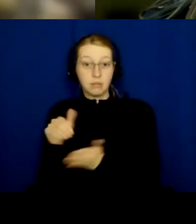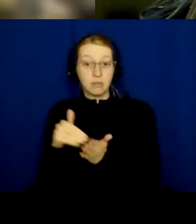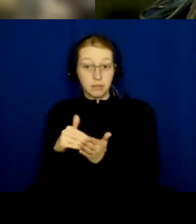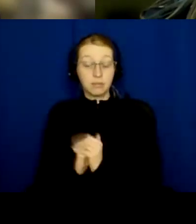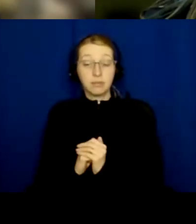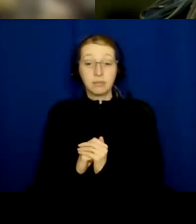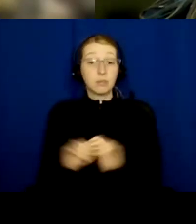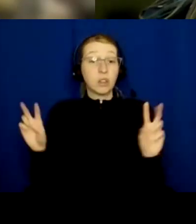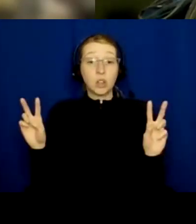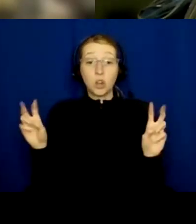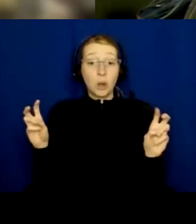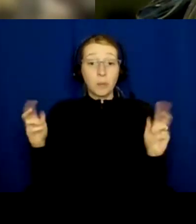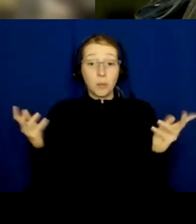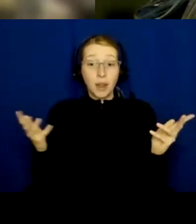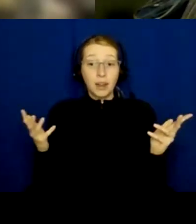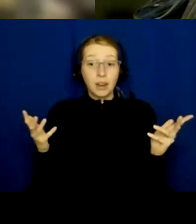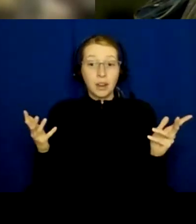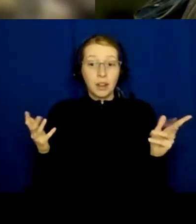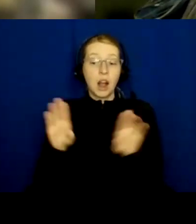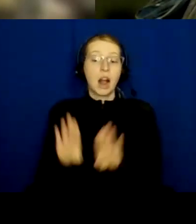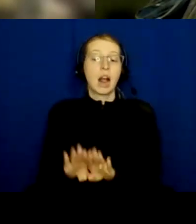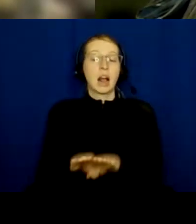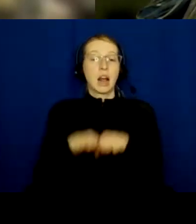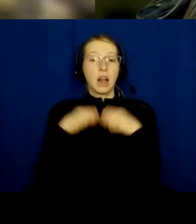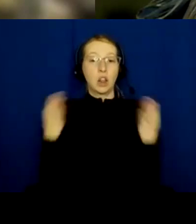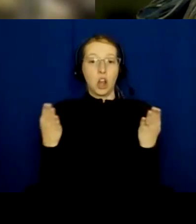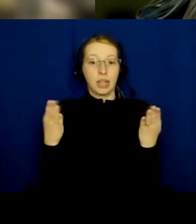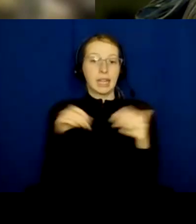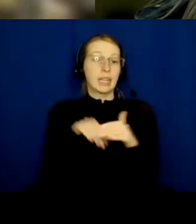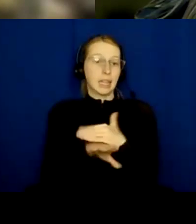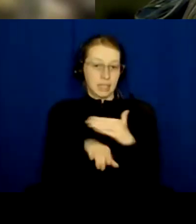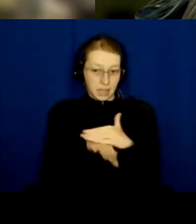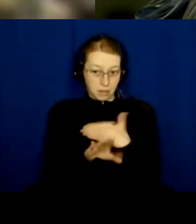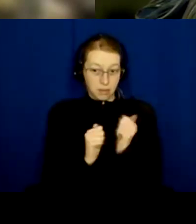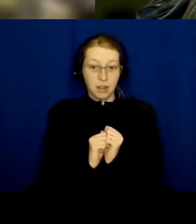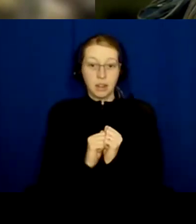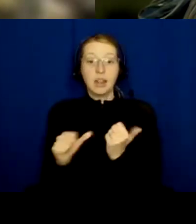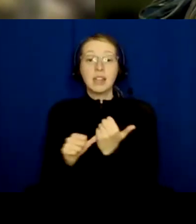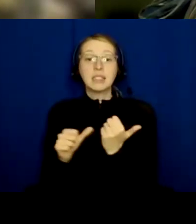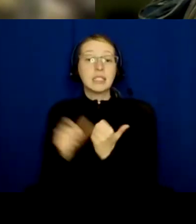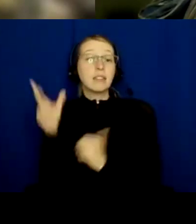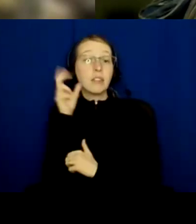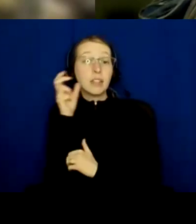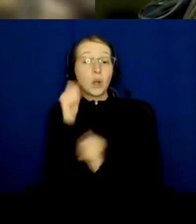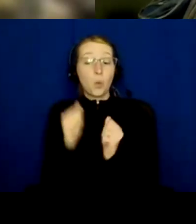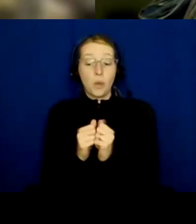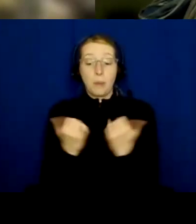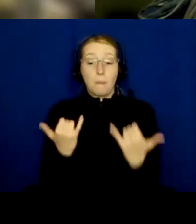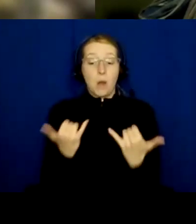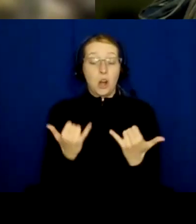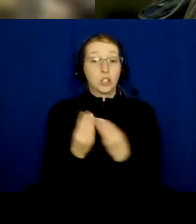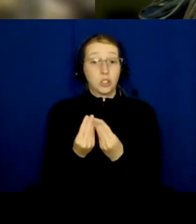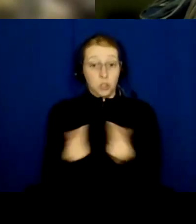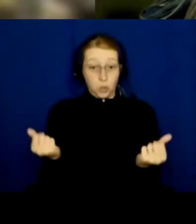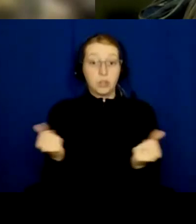on unlocking accessibility, assistive listening with modern solutions. So please go to our